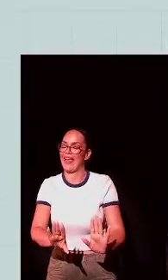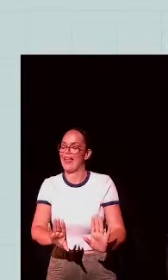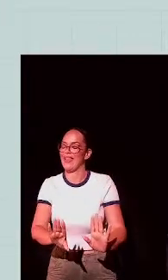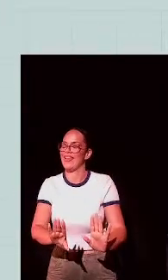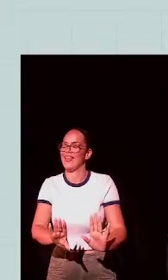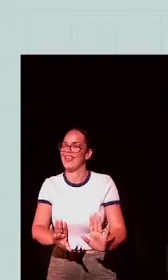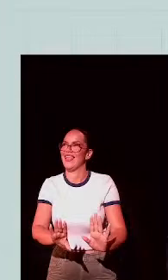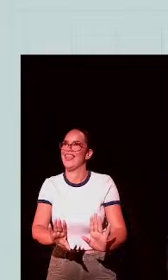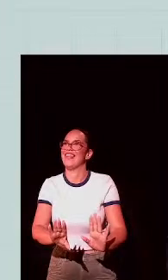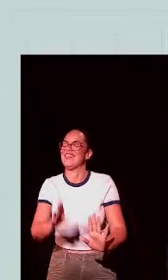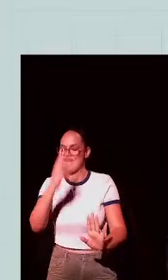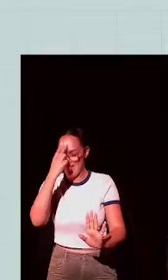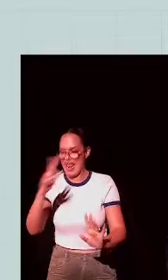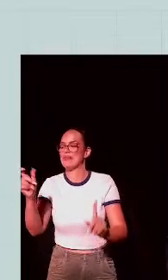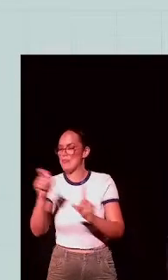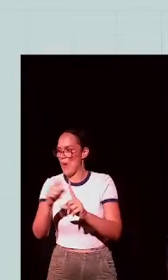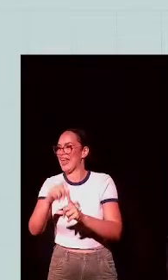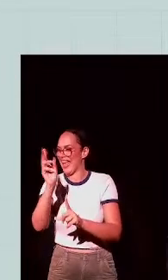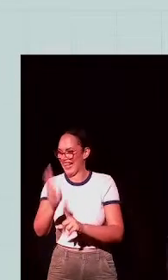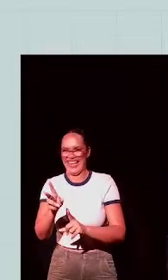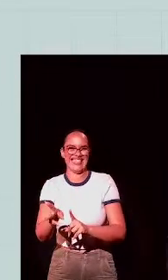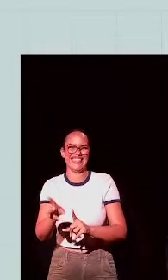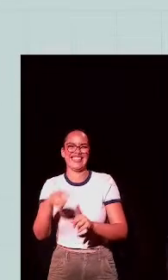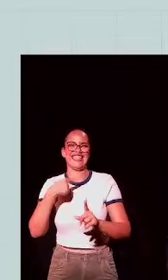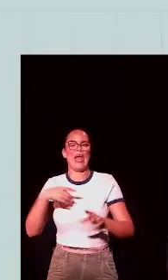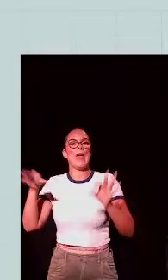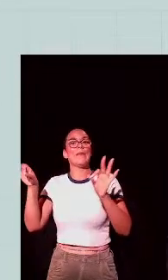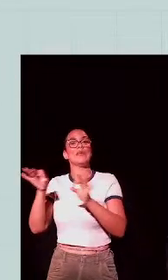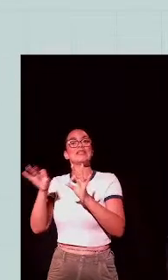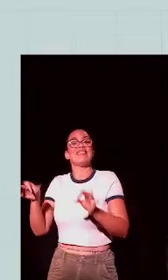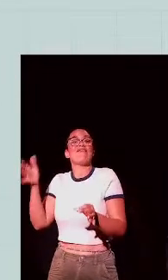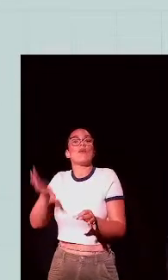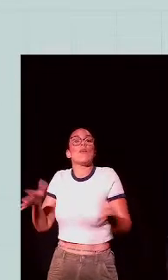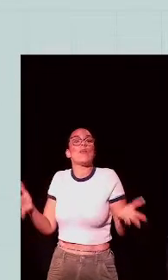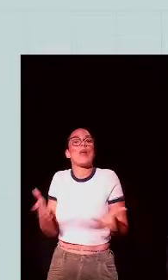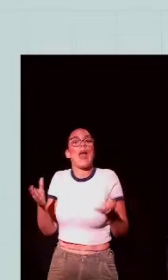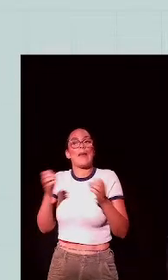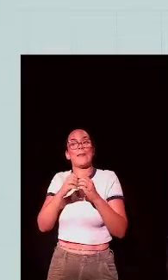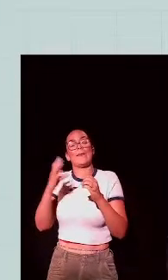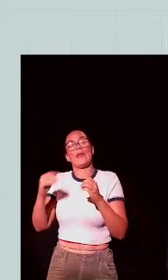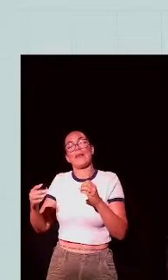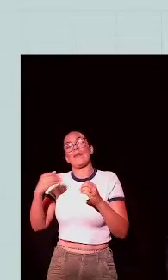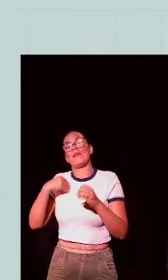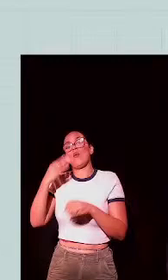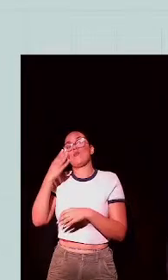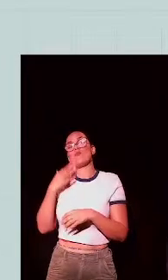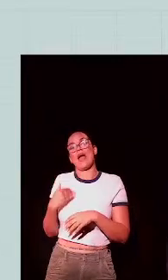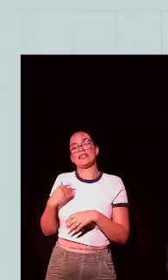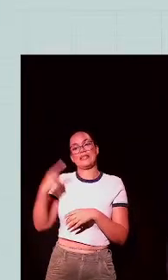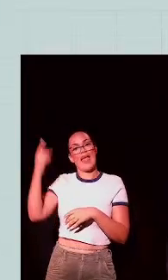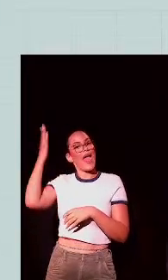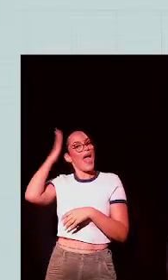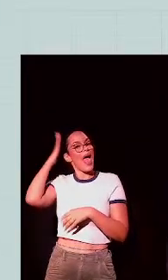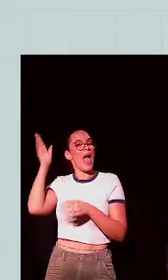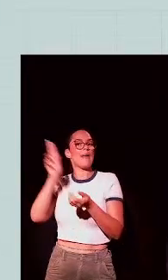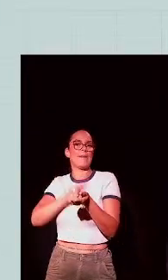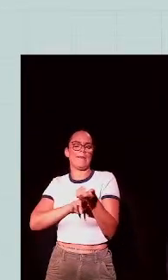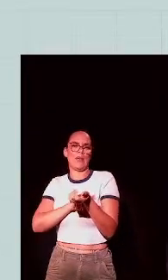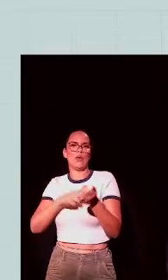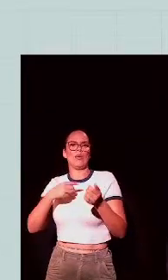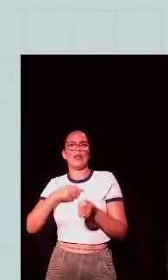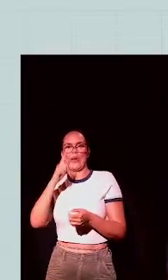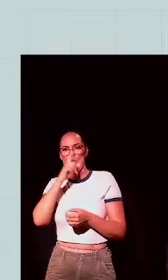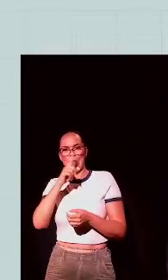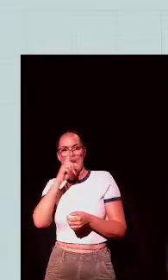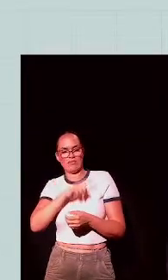My name's Paulee. I'm a musician from Birmingham. I am white. I have blue hair. I'm a non-binary